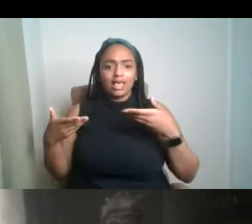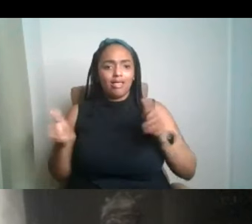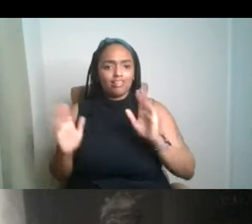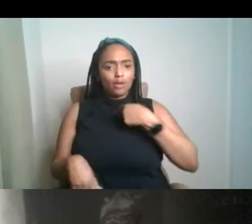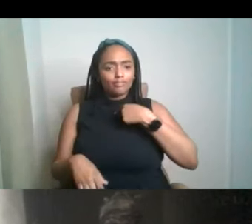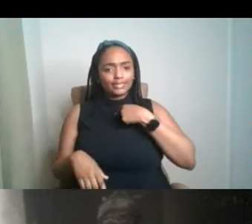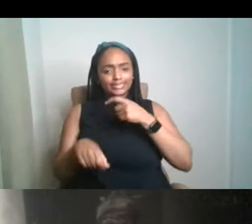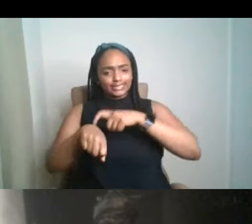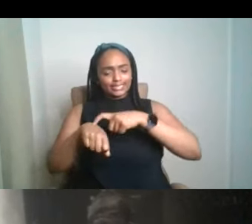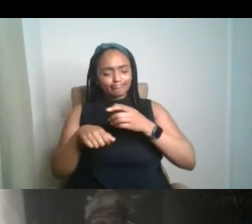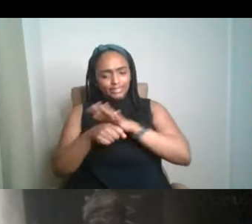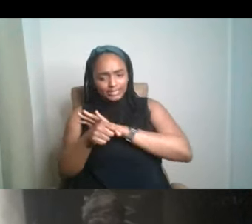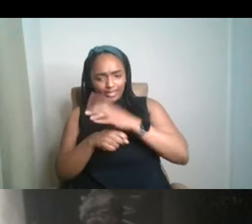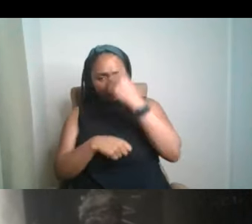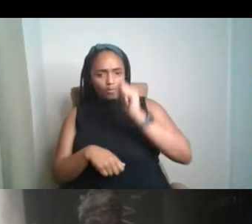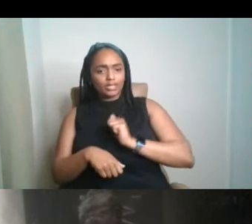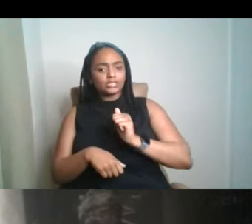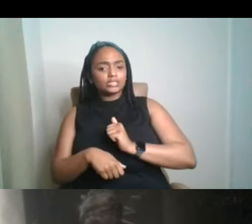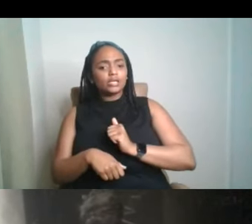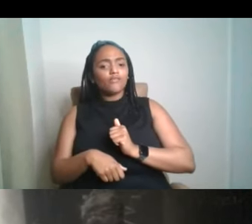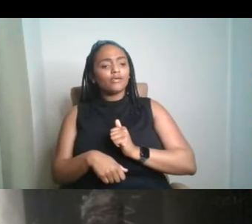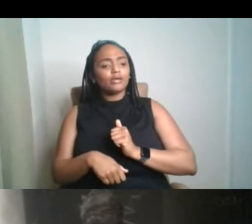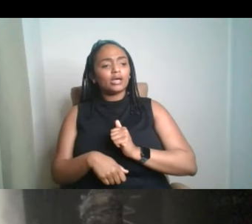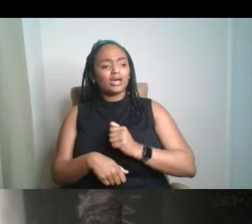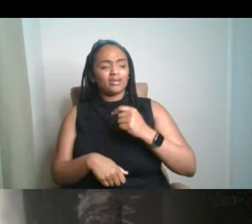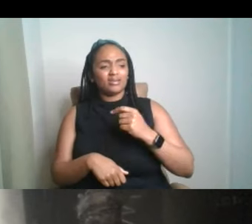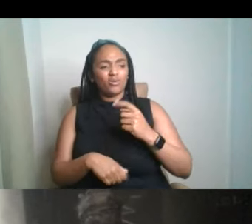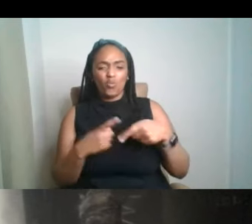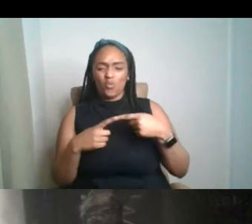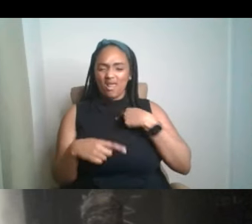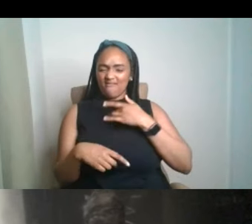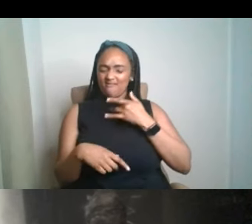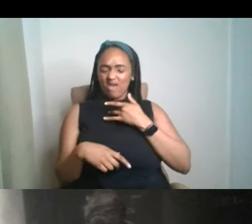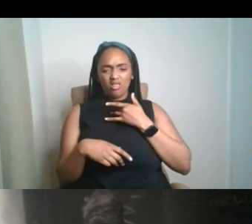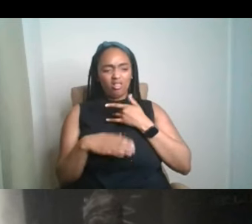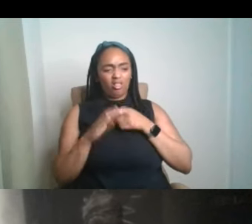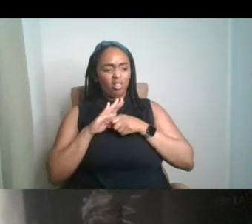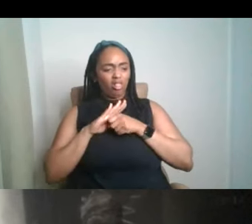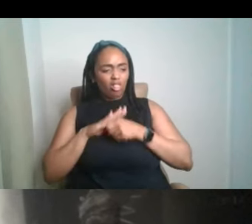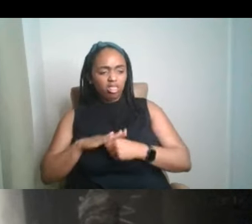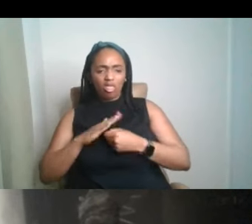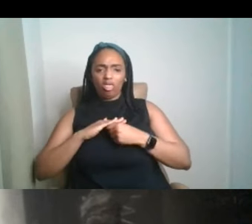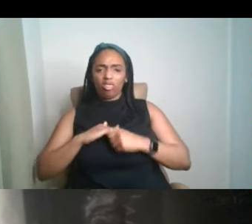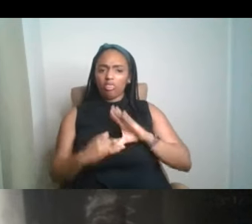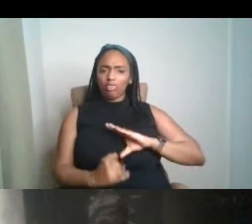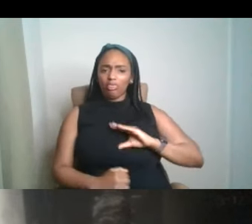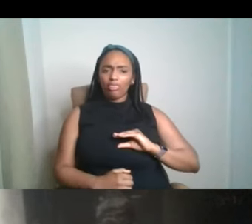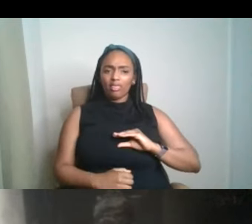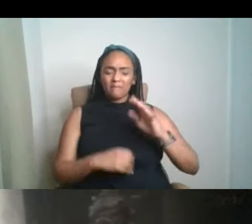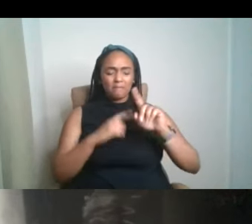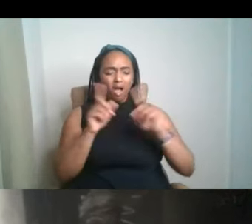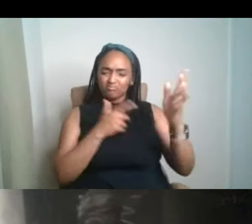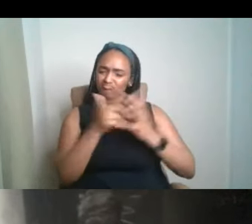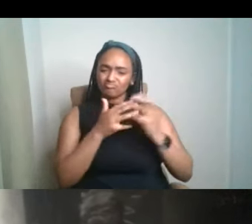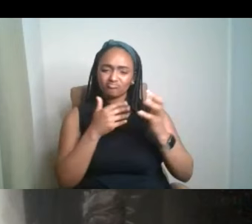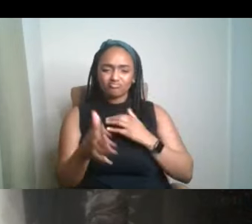back, where I couldn't like really have my voice heard. So I think like that's the most important thing, that no matter where you are, no matter how old you are, no matter like what